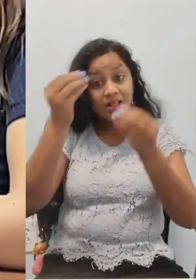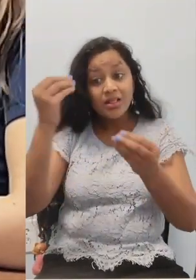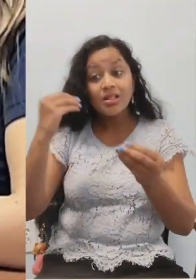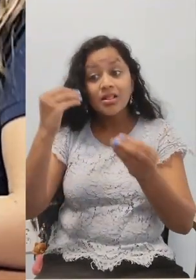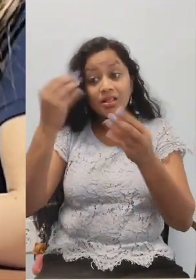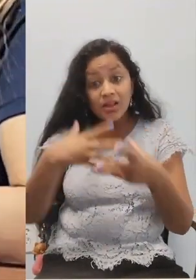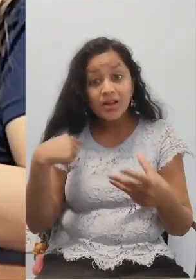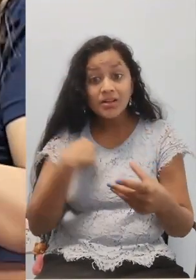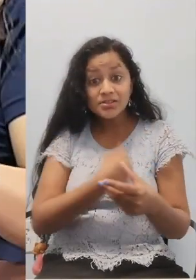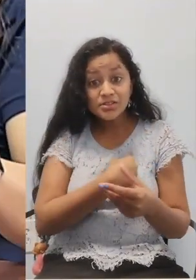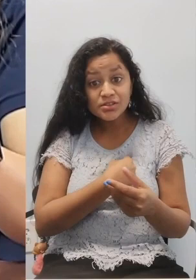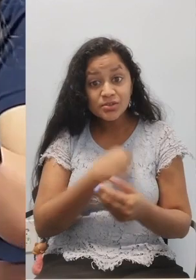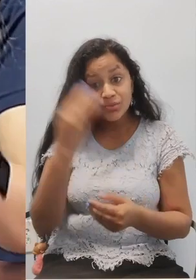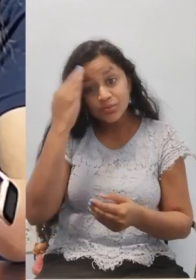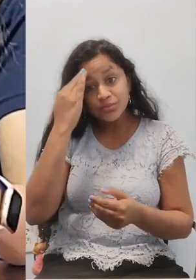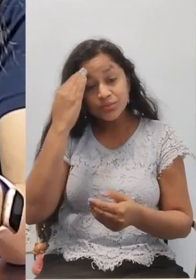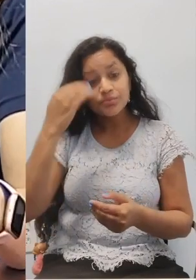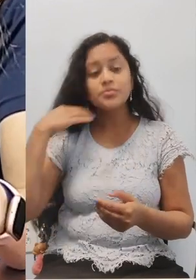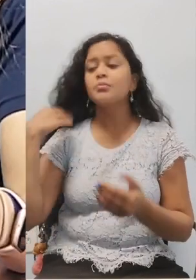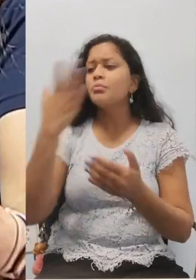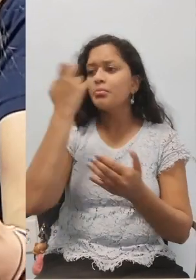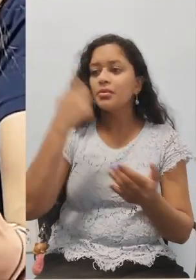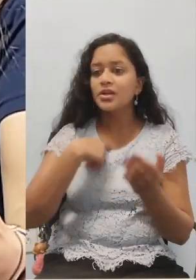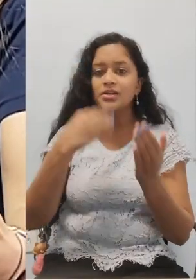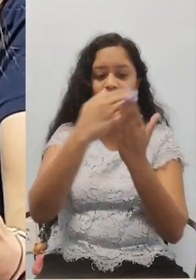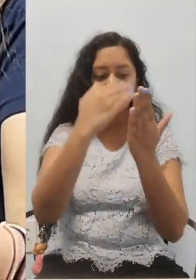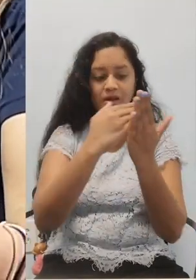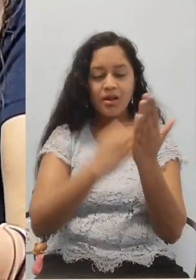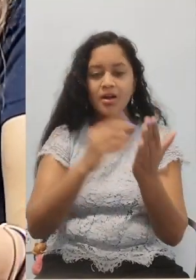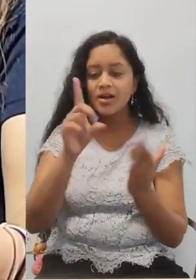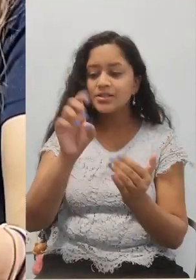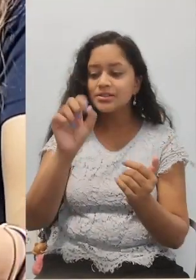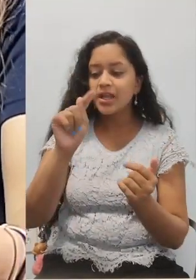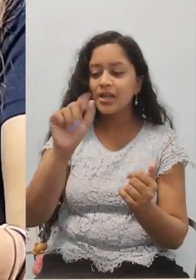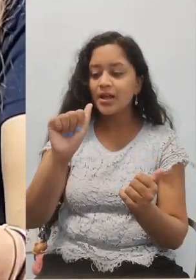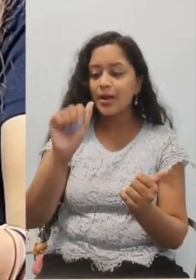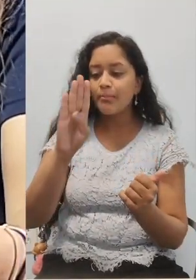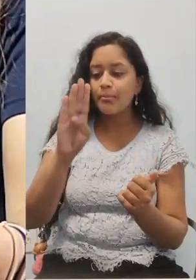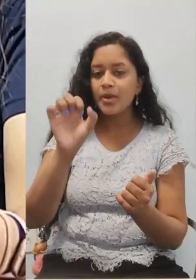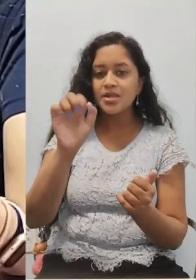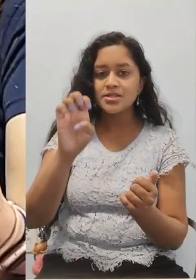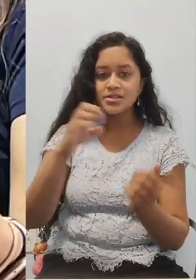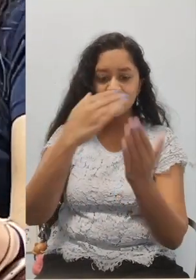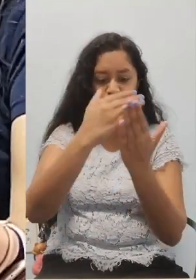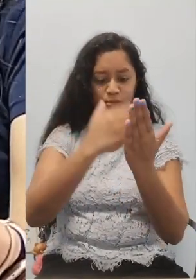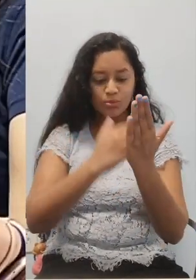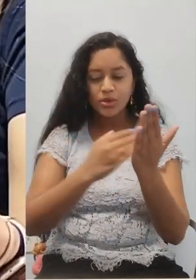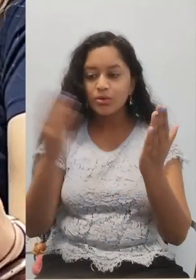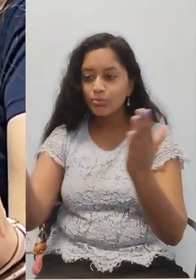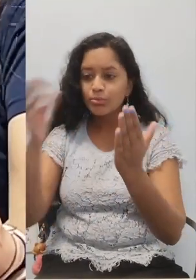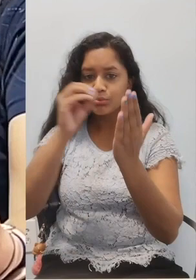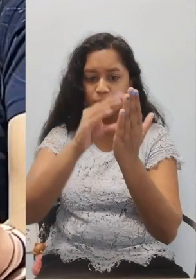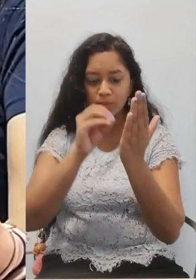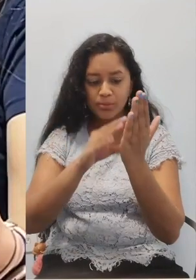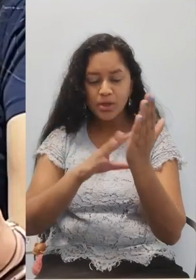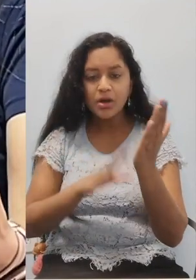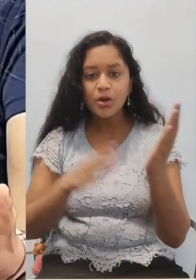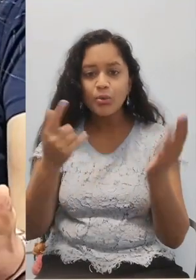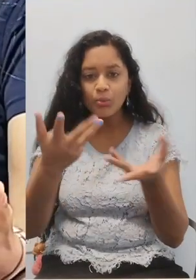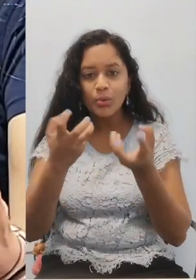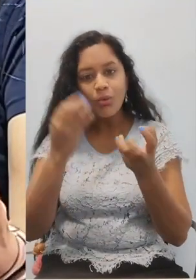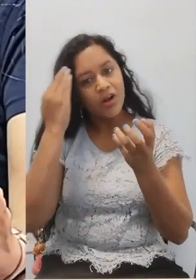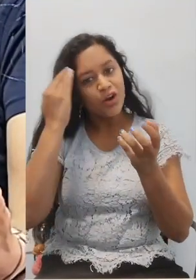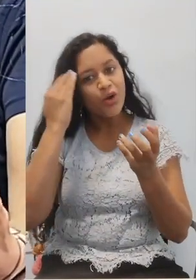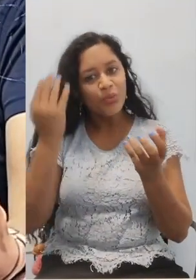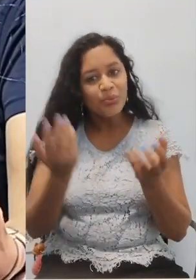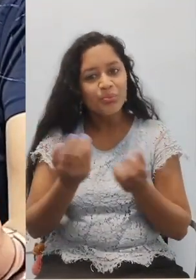really, because we do keep I do keep a shark sighting database from like beachgoers or tourists or